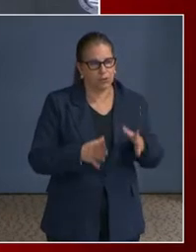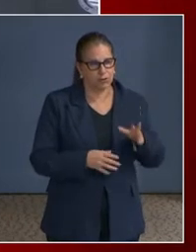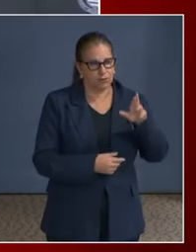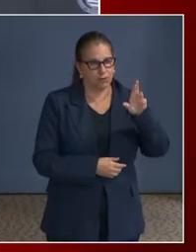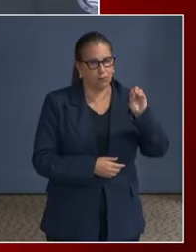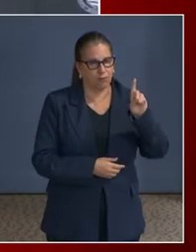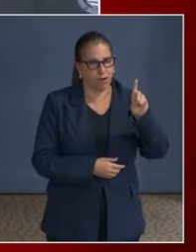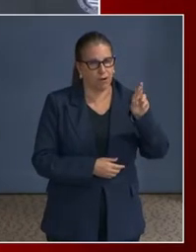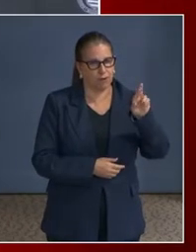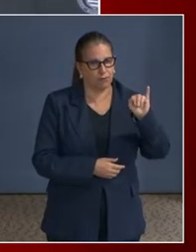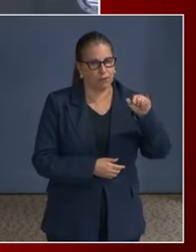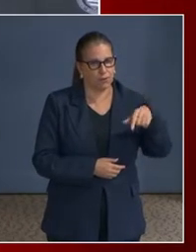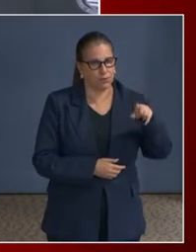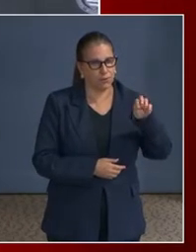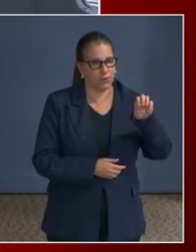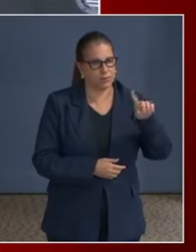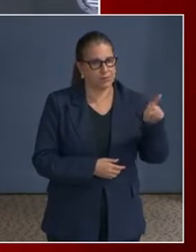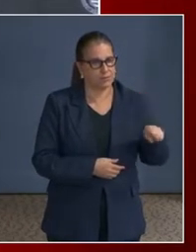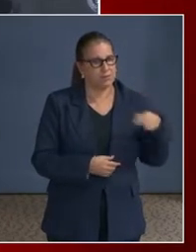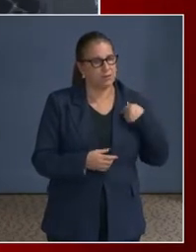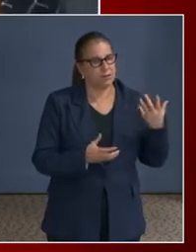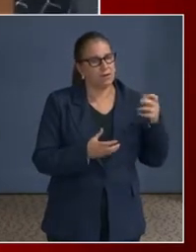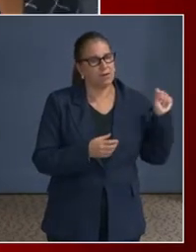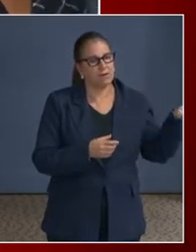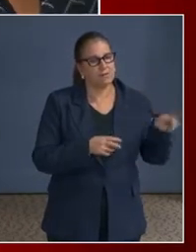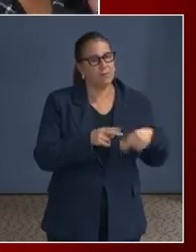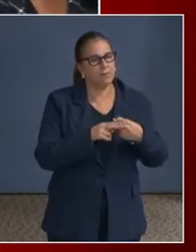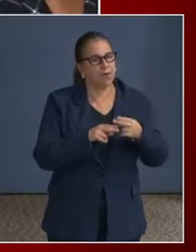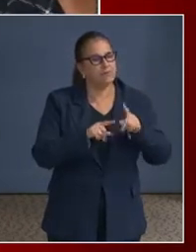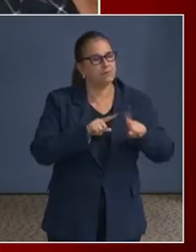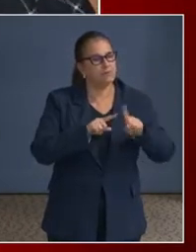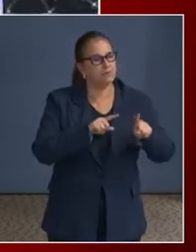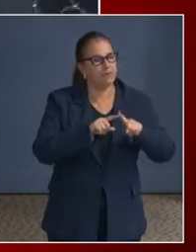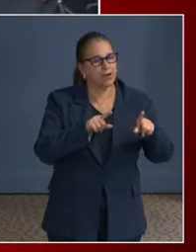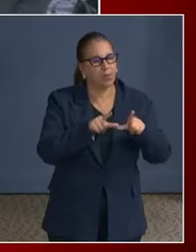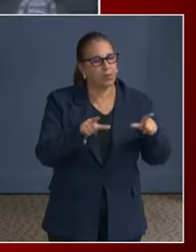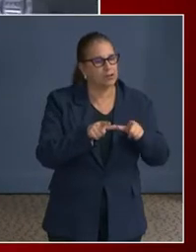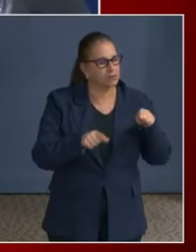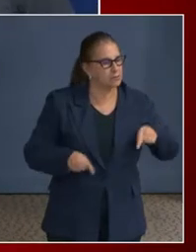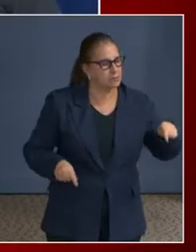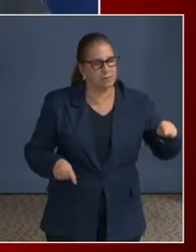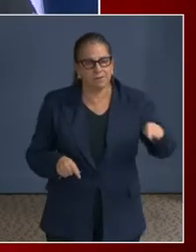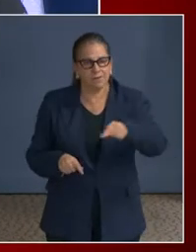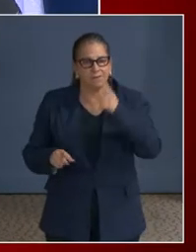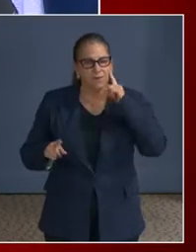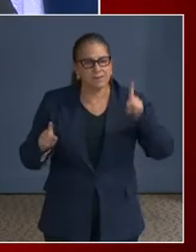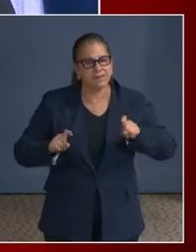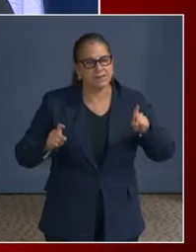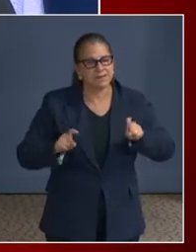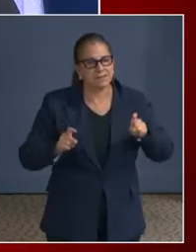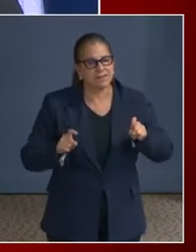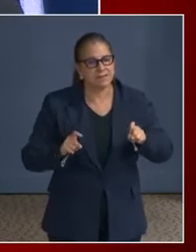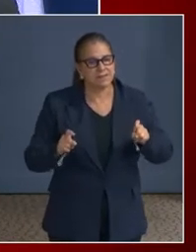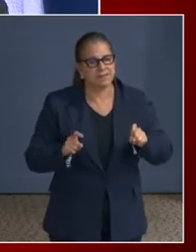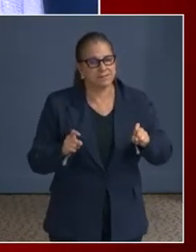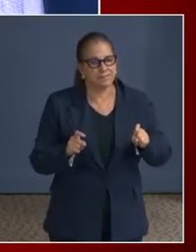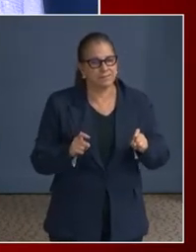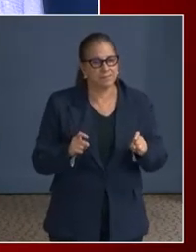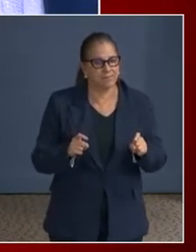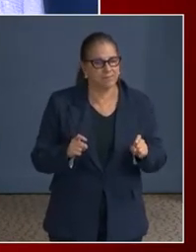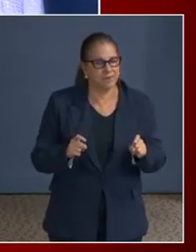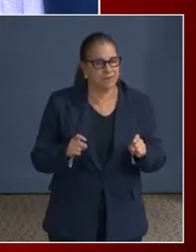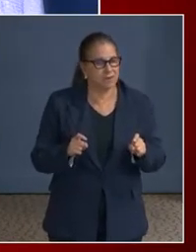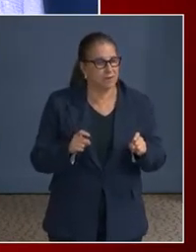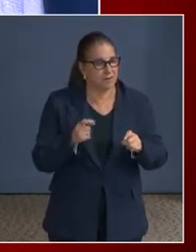capacity. This morning, for the second time that I've seen in the past week, F Street closed at 10